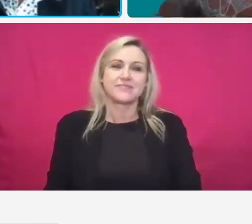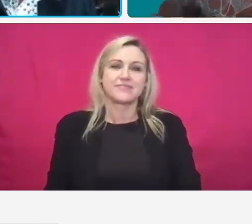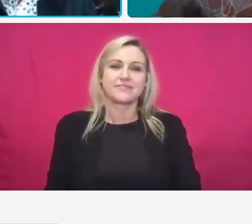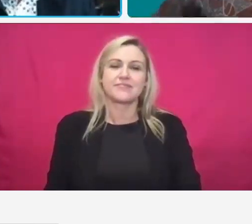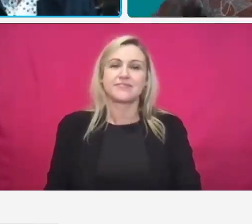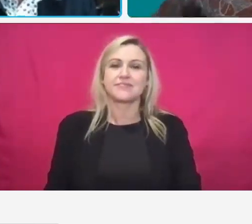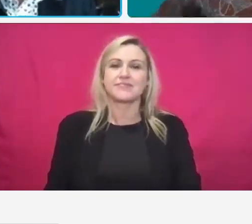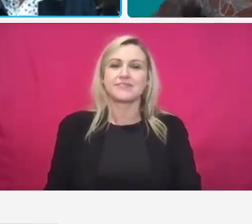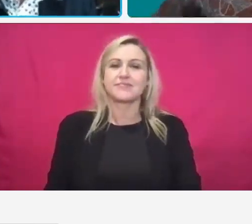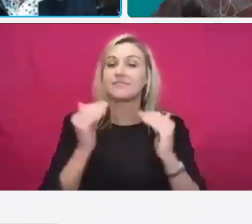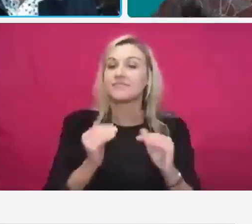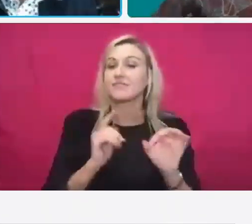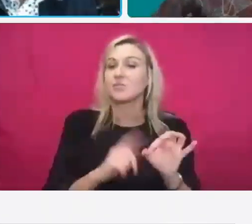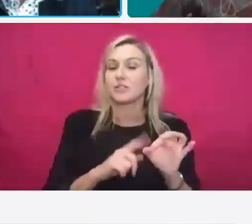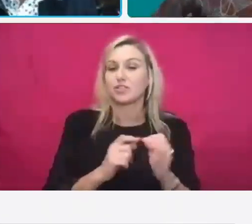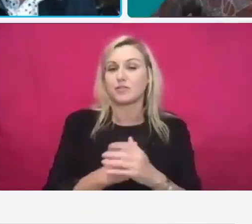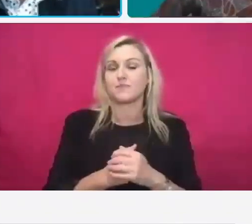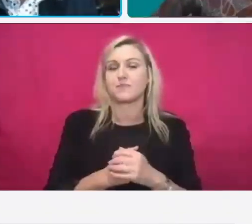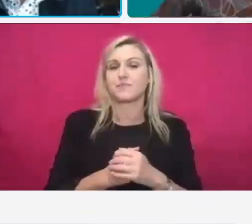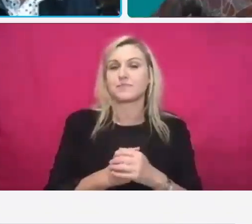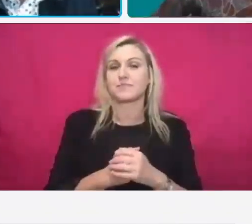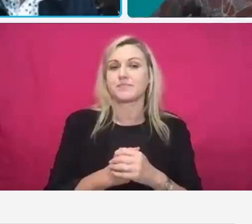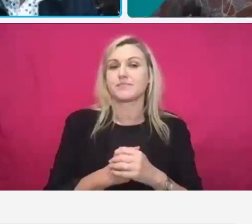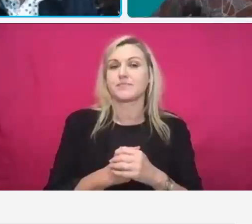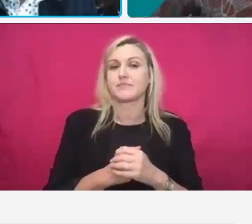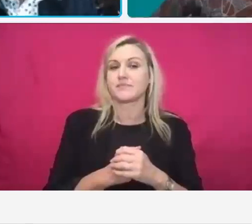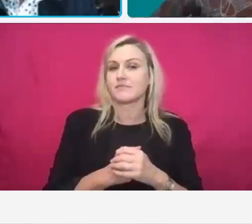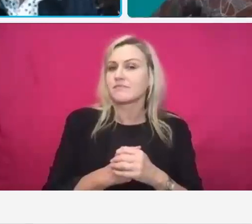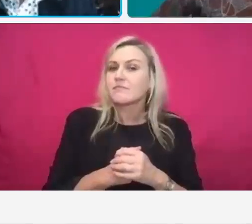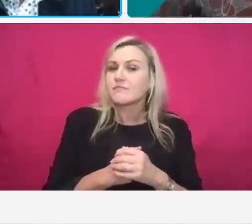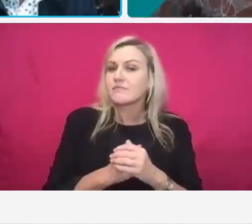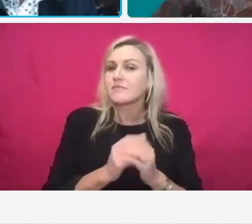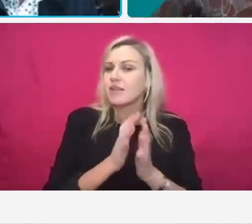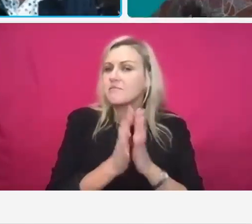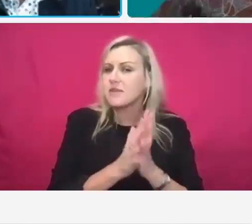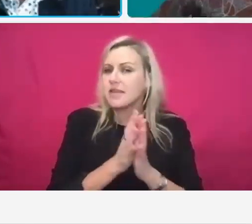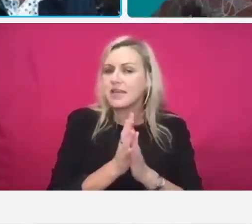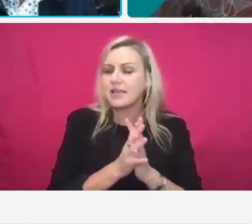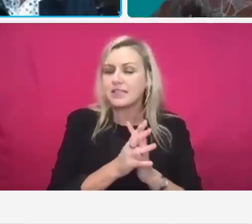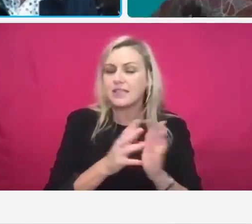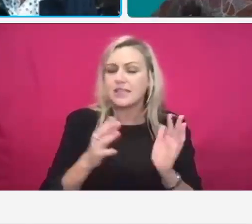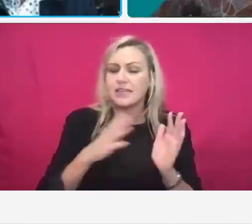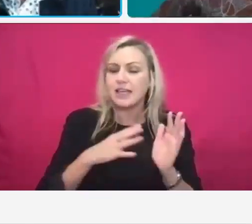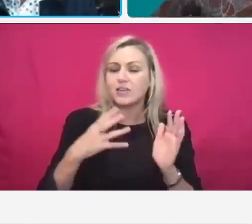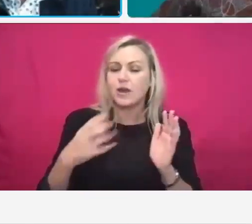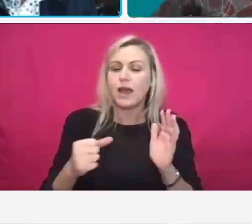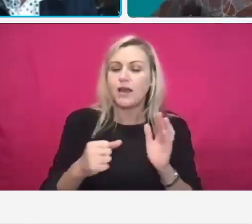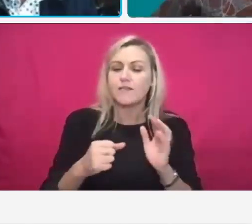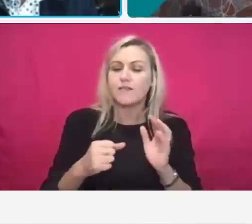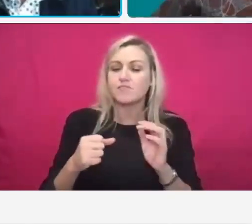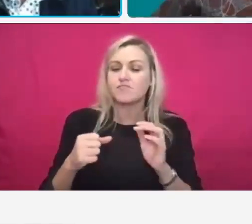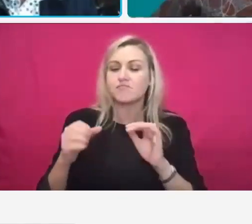So Sinead asks, so does that not mean that you would still have to have ACFI assessors to know when